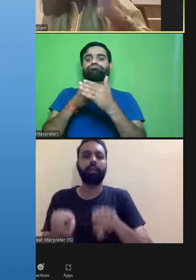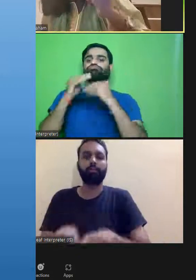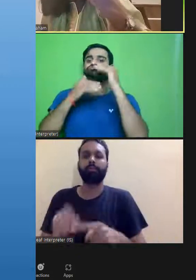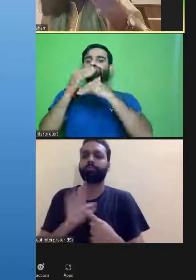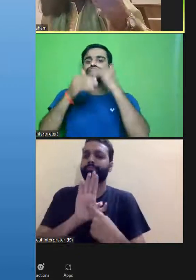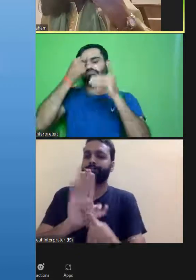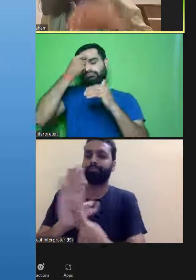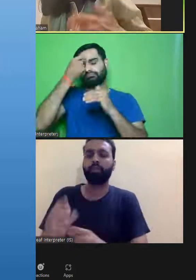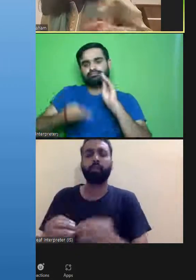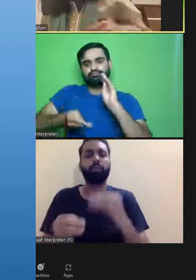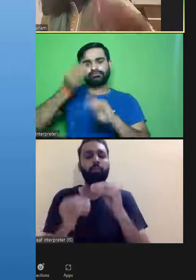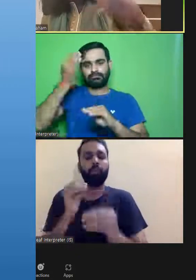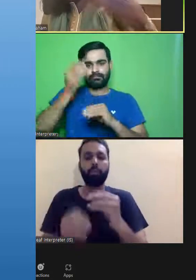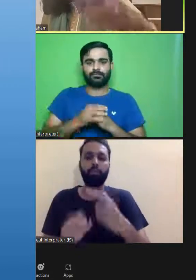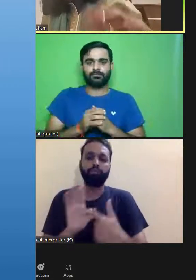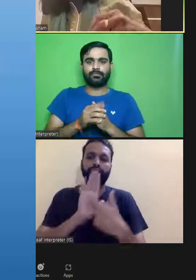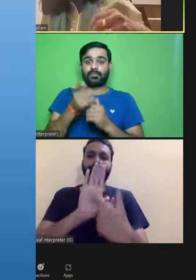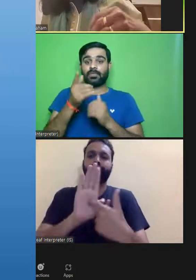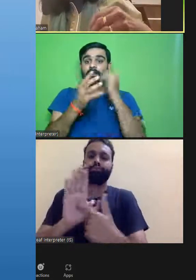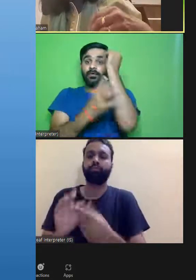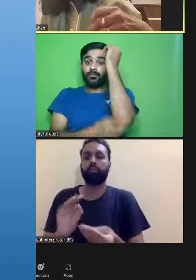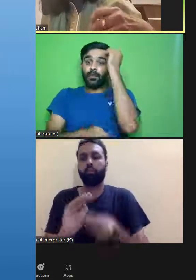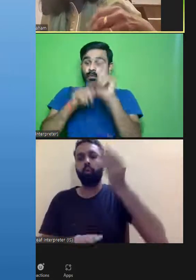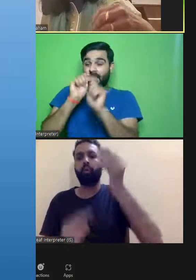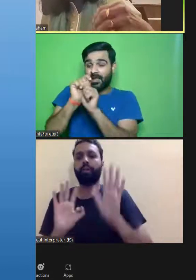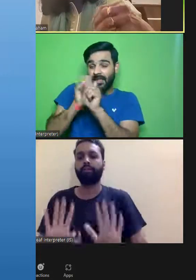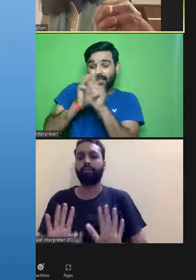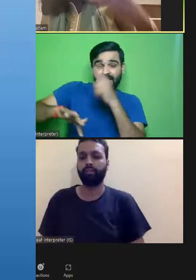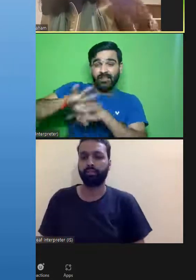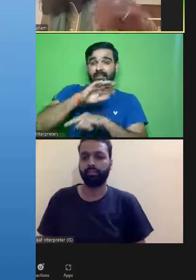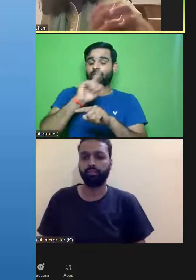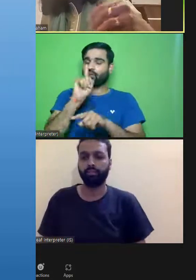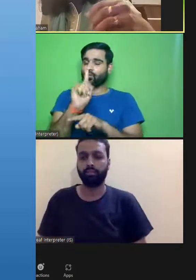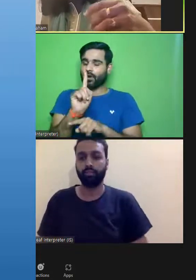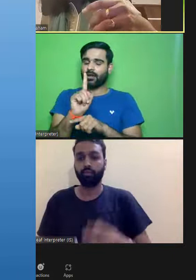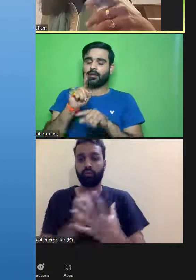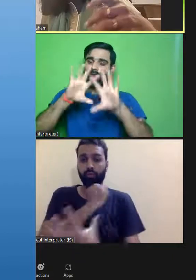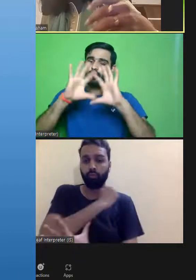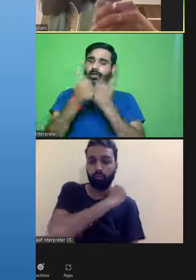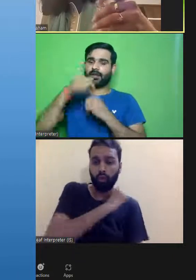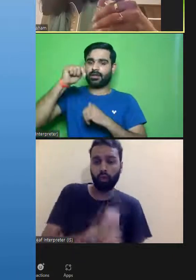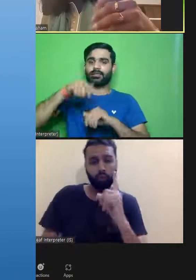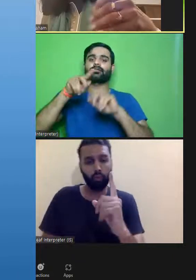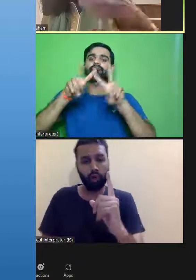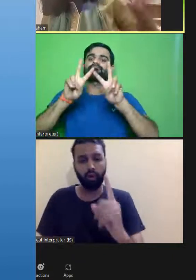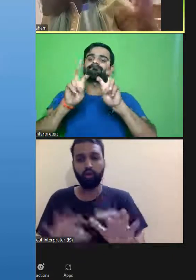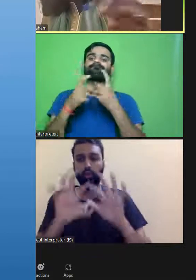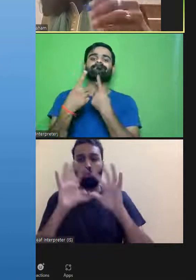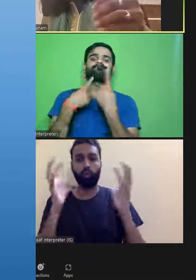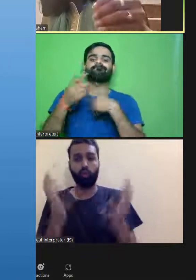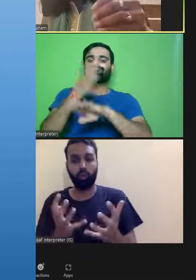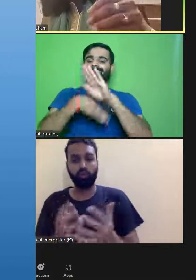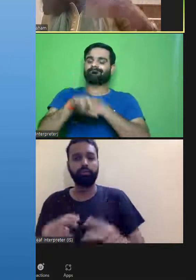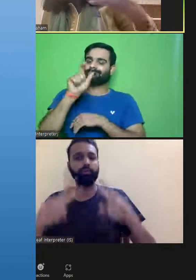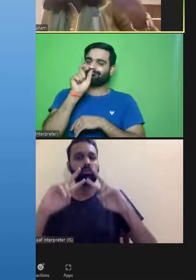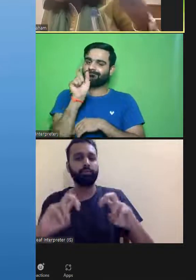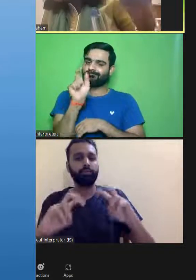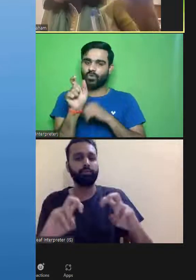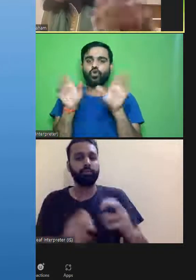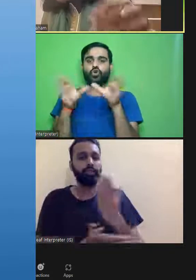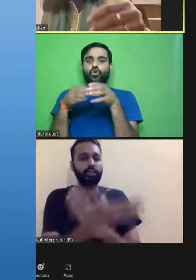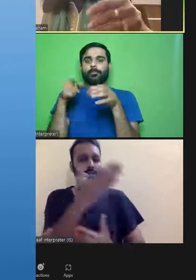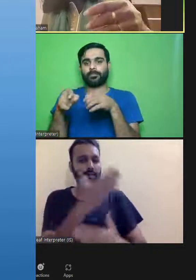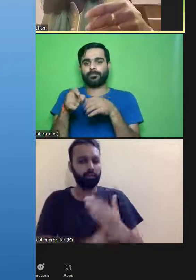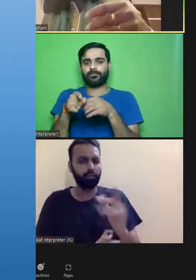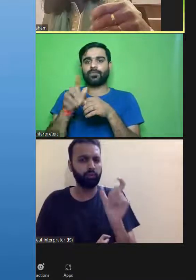This poverty is one of the worst crises faced by the world today, and people with disabilities are one of the worst impacted groups.